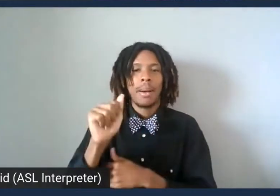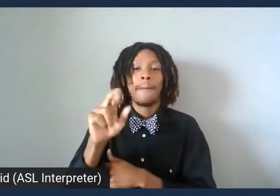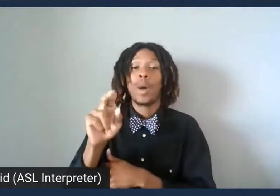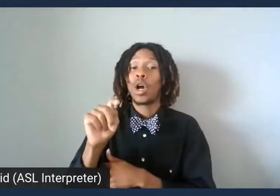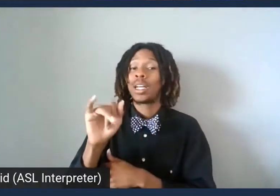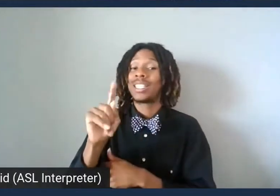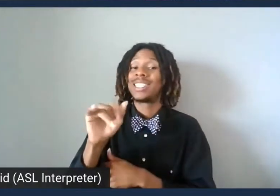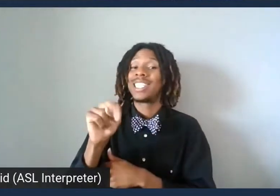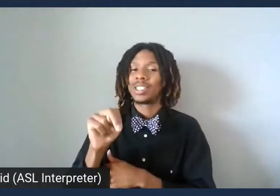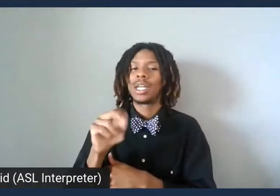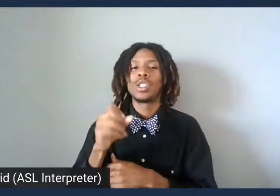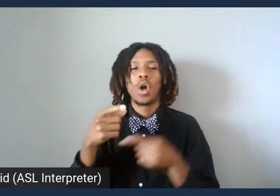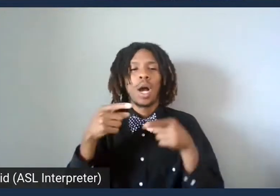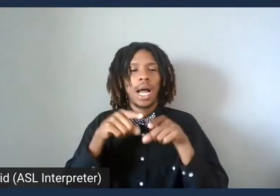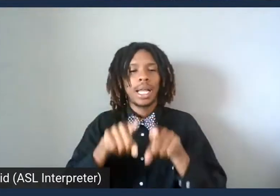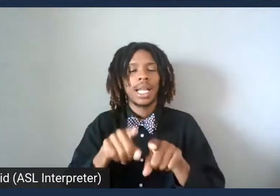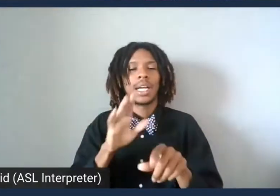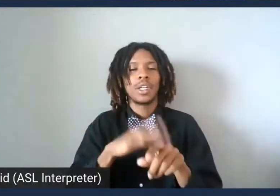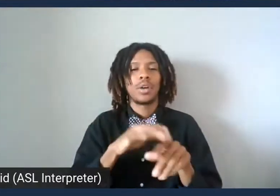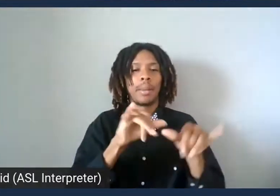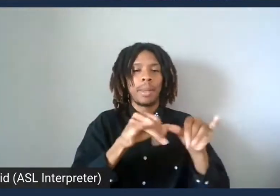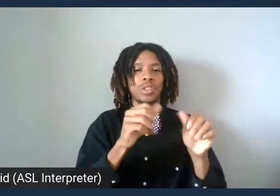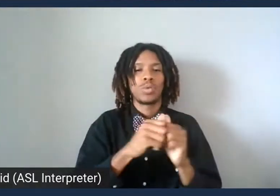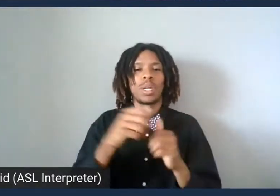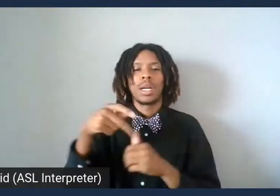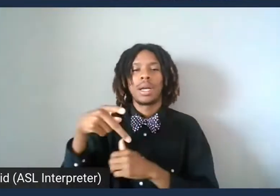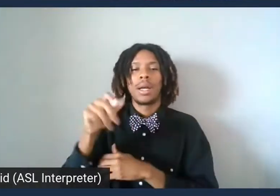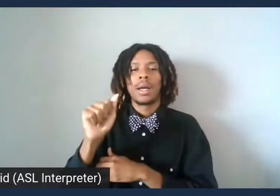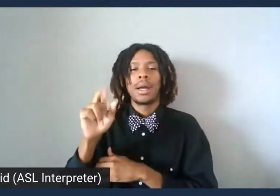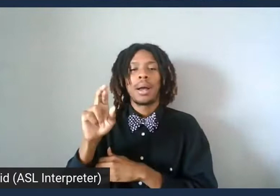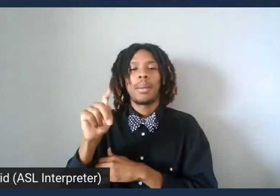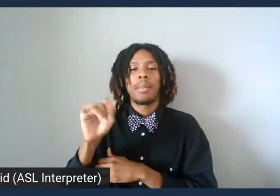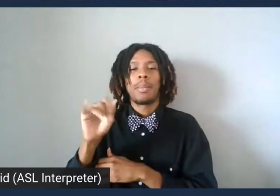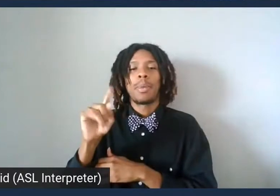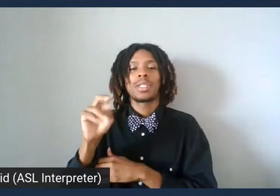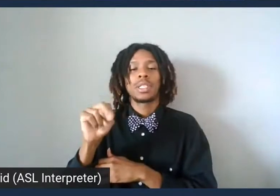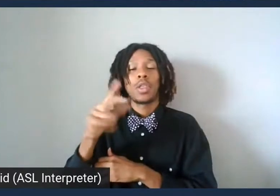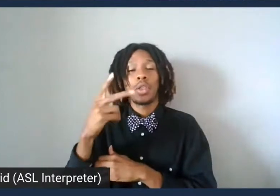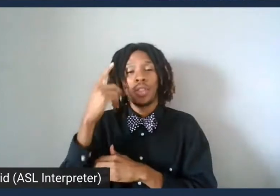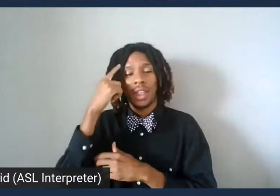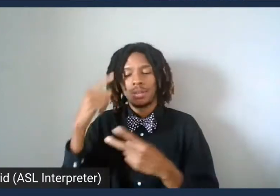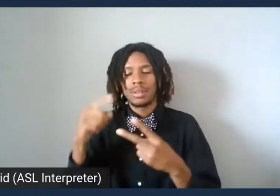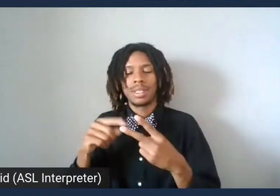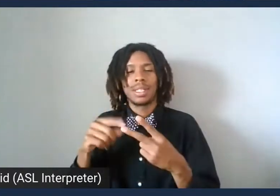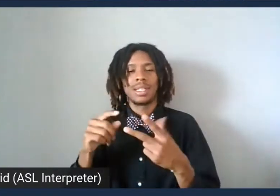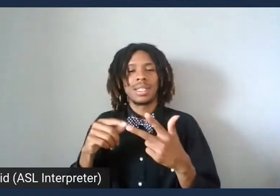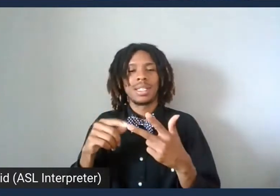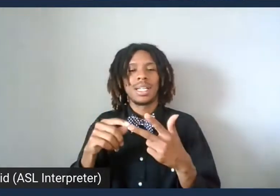aligning your metrics with your partitioning strategy. And the third thing to make in mind is deployments. So